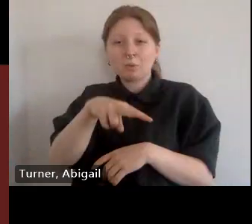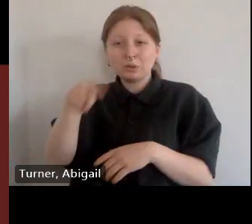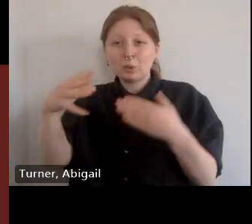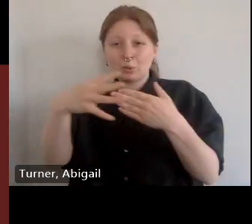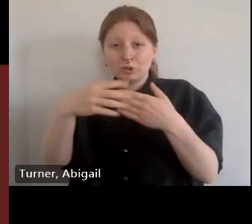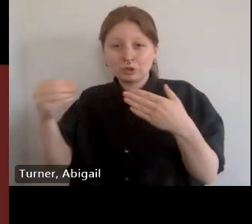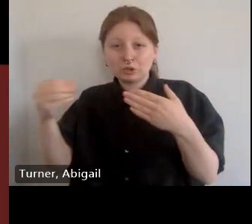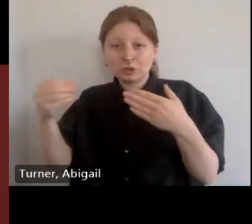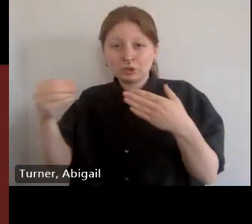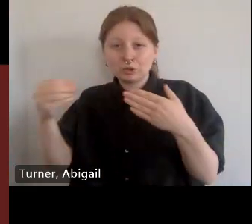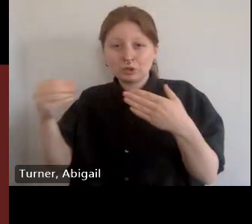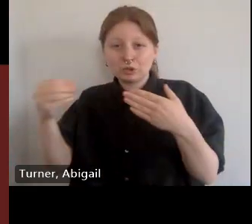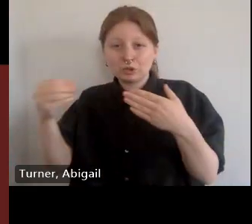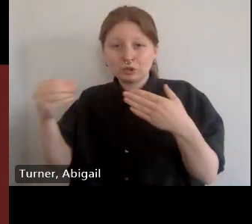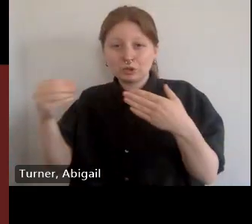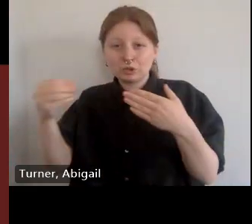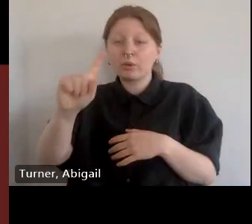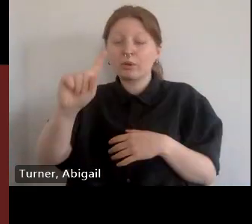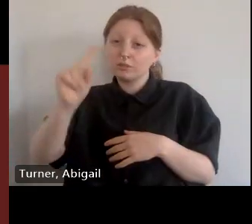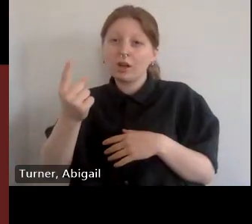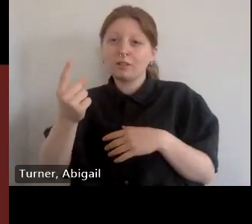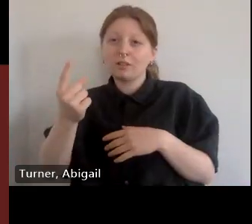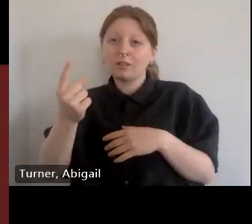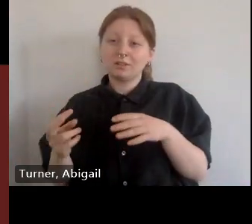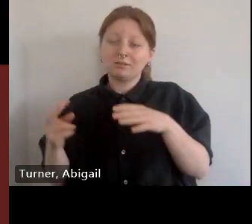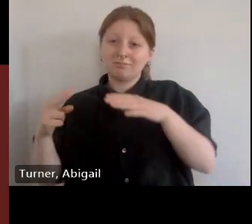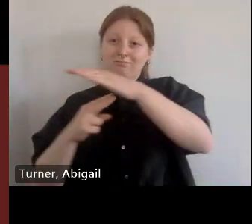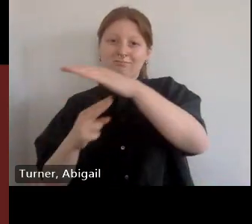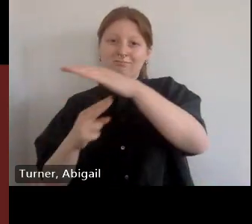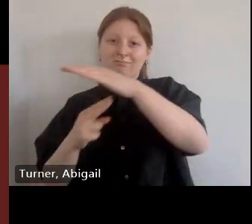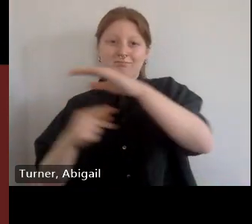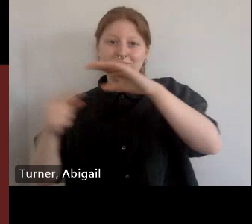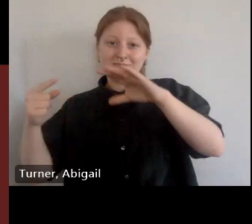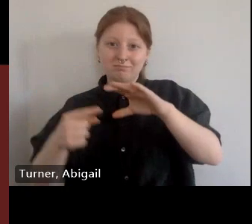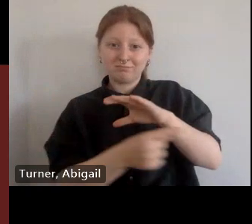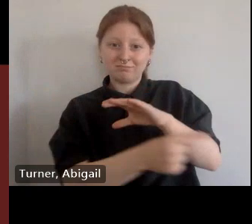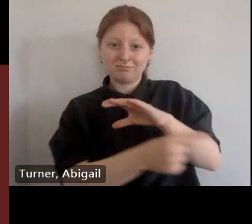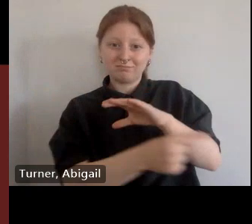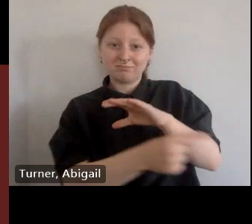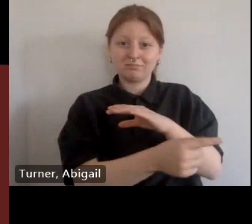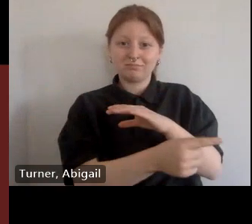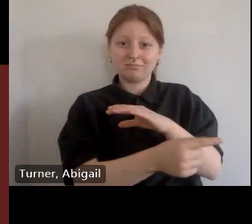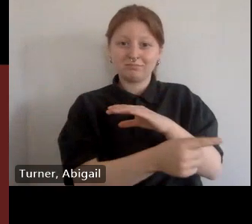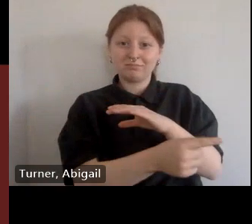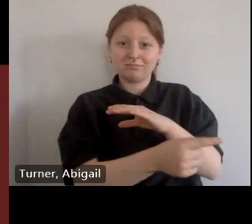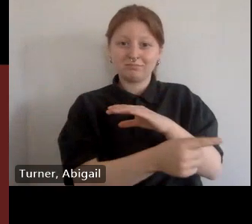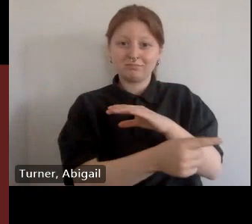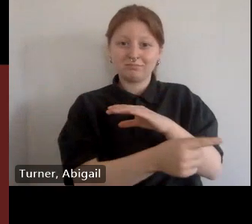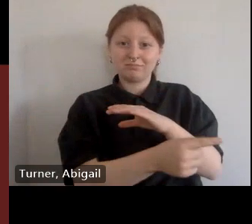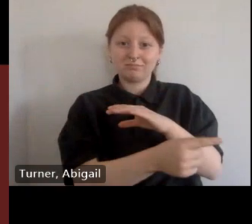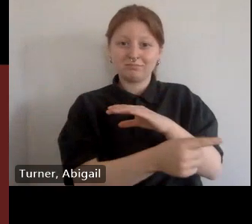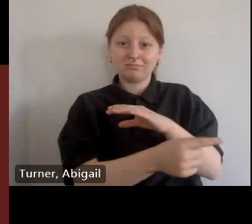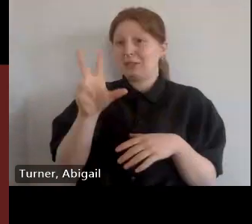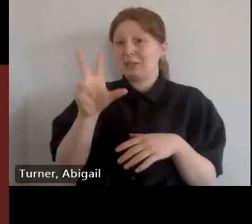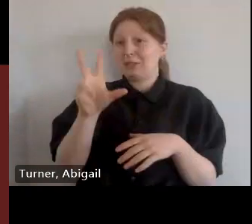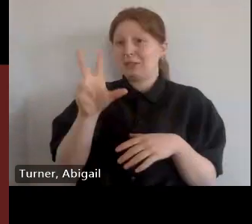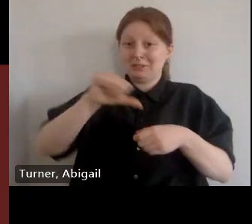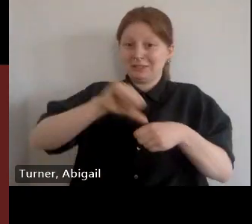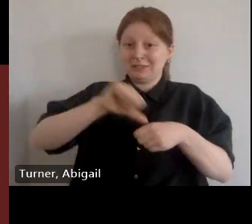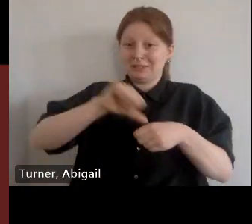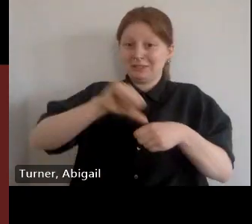pay just to get over to the 757 area, Virginia Beach, Norfolk. So that's one element of the Black as well as